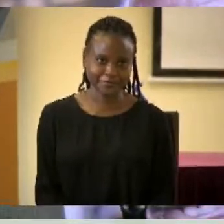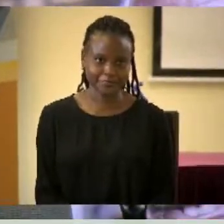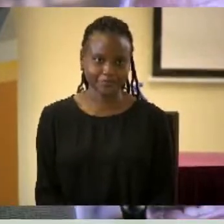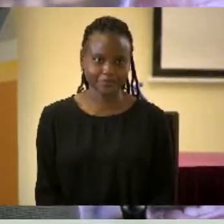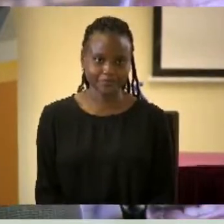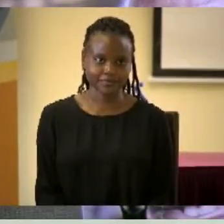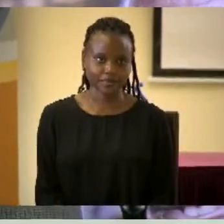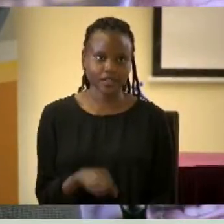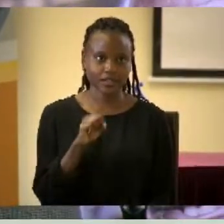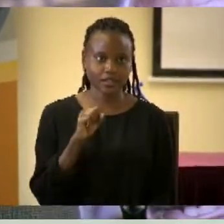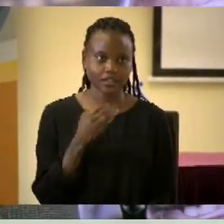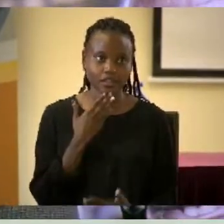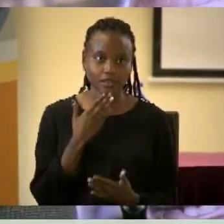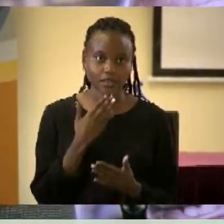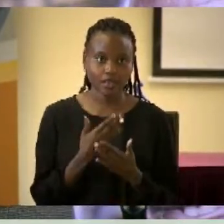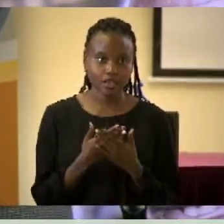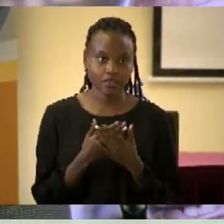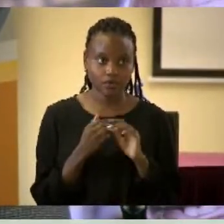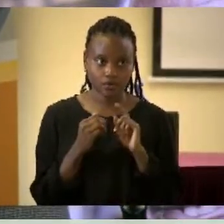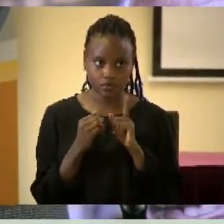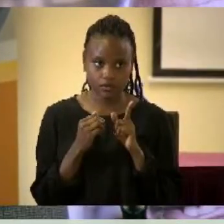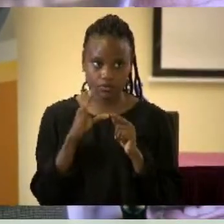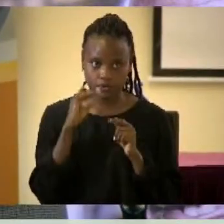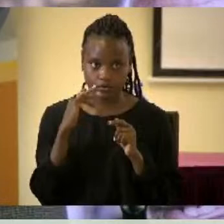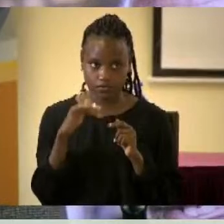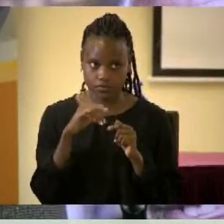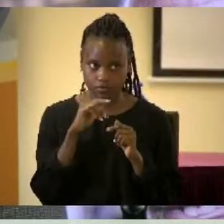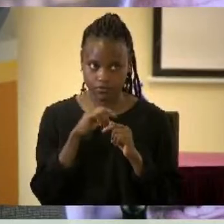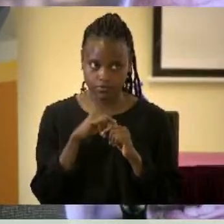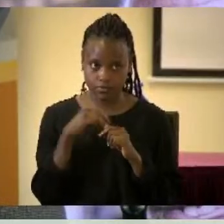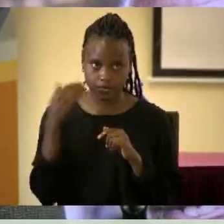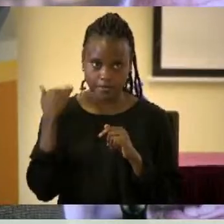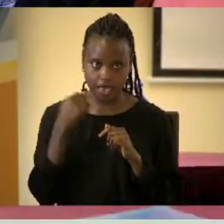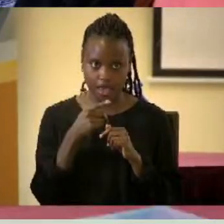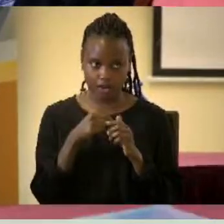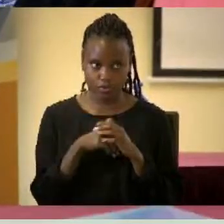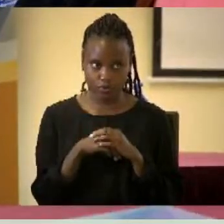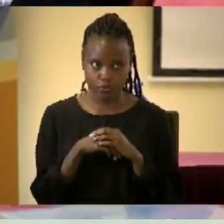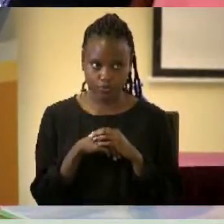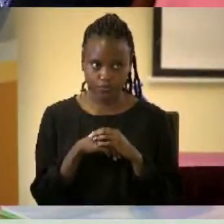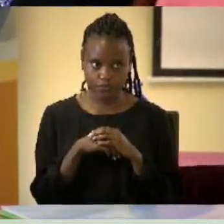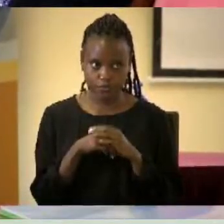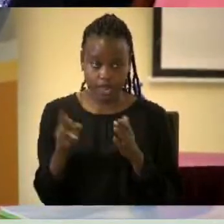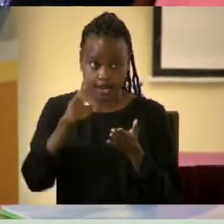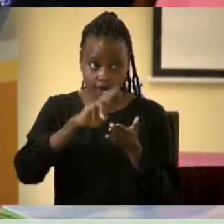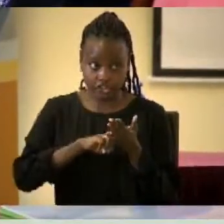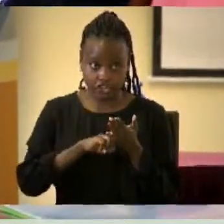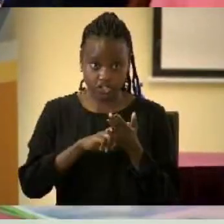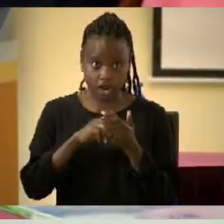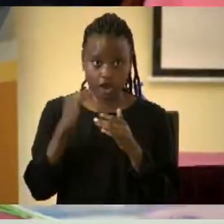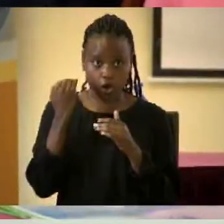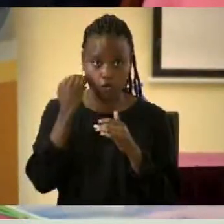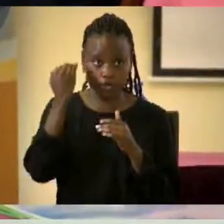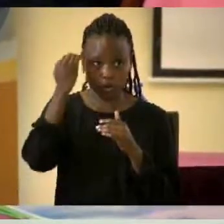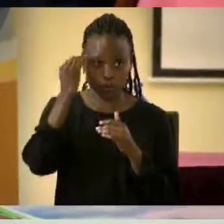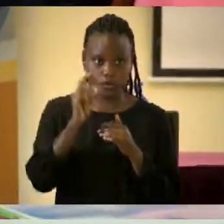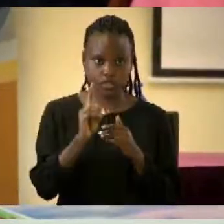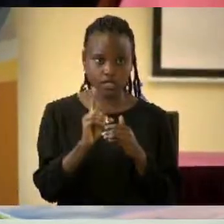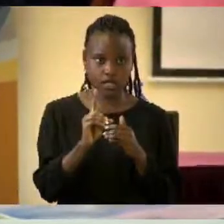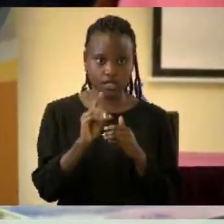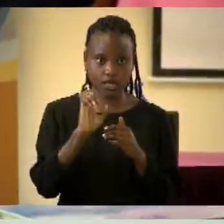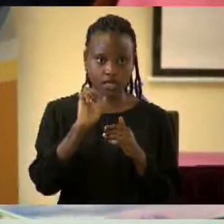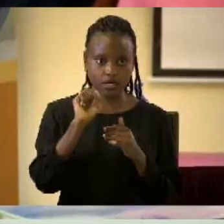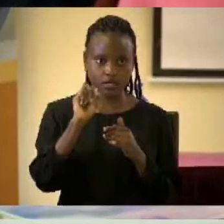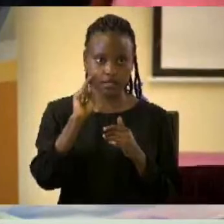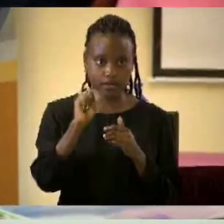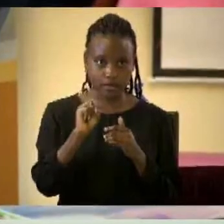Yes, thank you, the Speaker, Registrar of the High Court, and Dean.